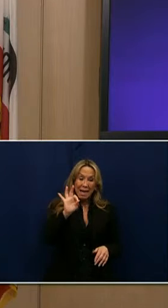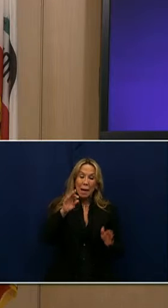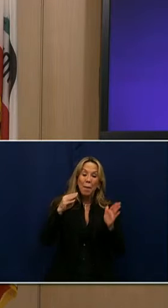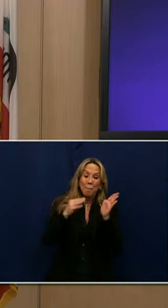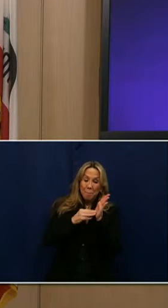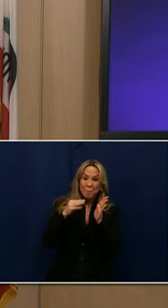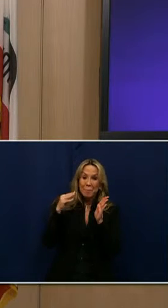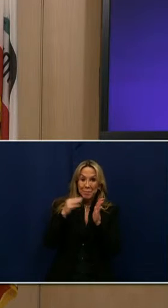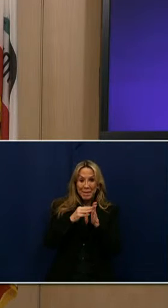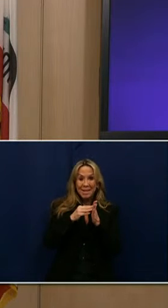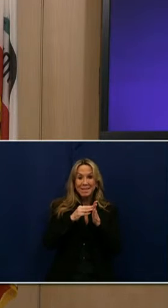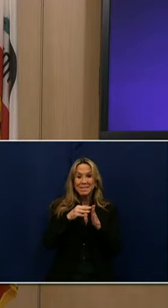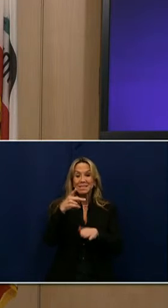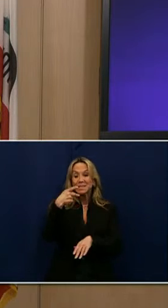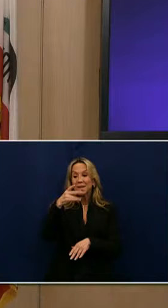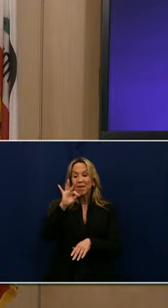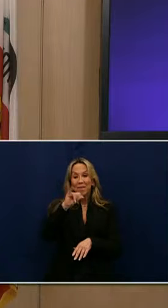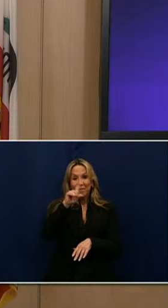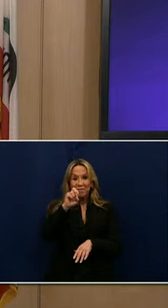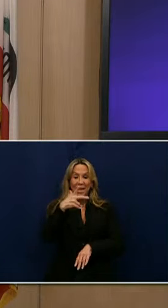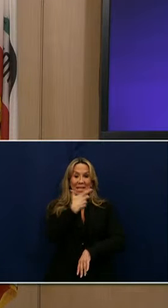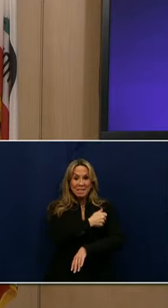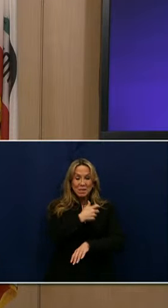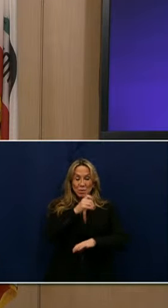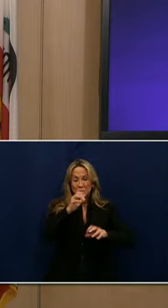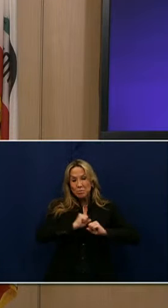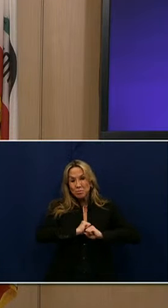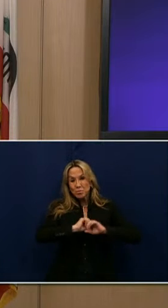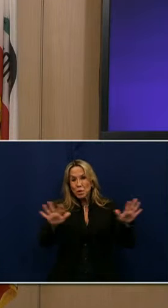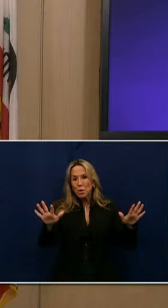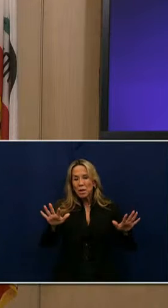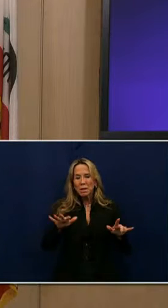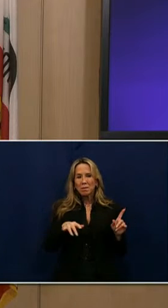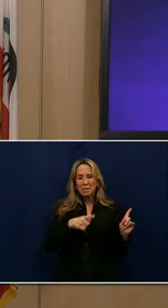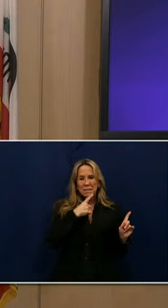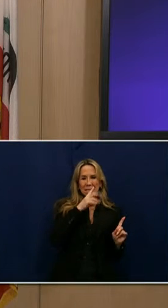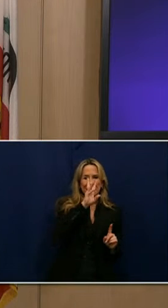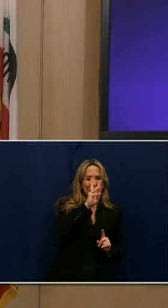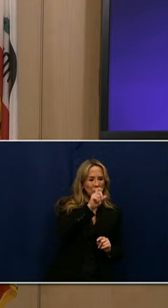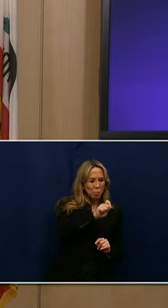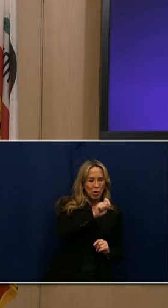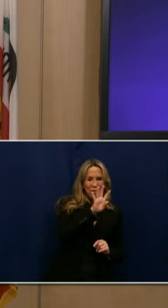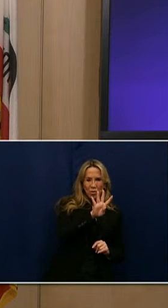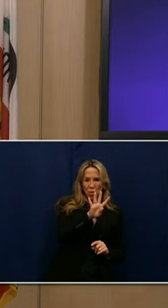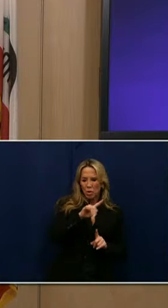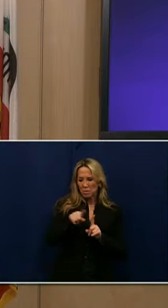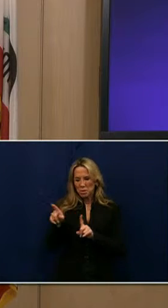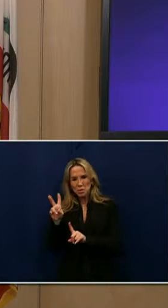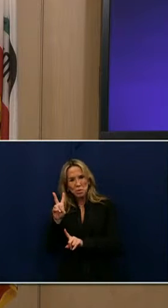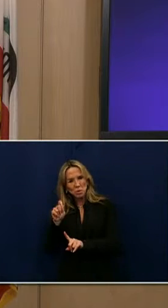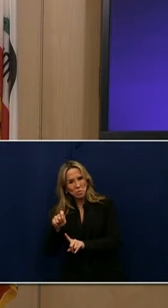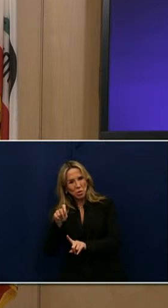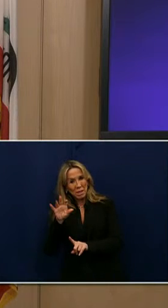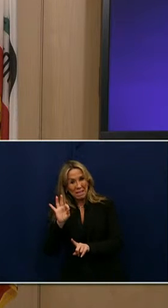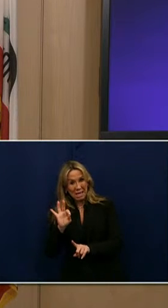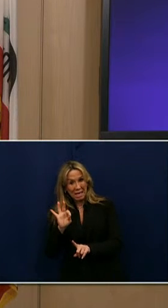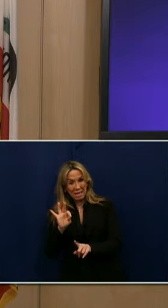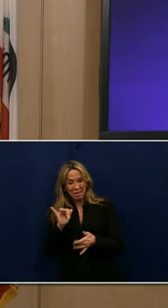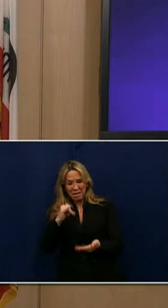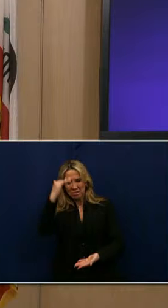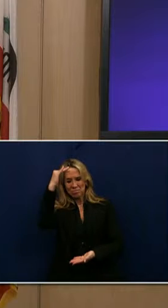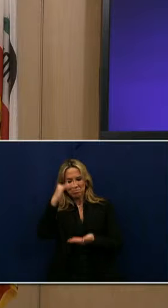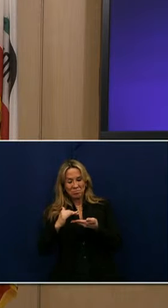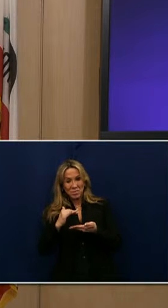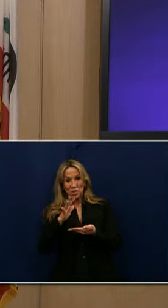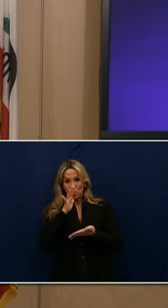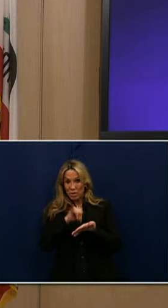will be sent out nationwide, not 6.4 million, does that roughly cut in half the 28,000 doses the county expects